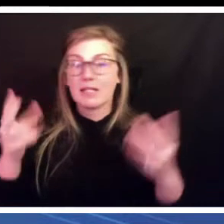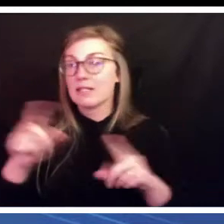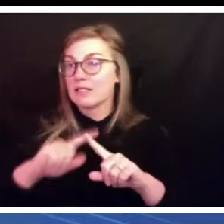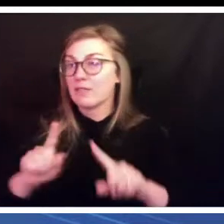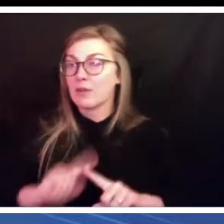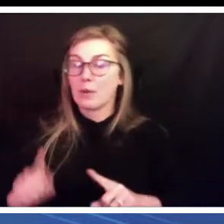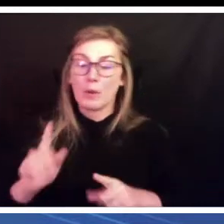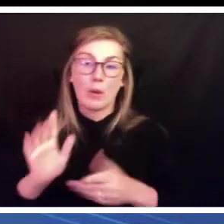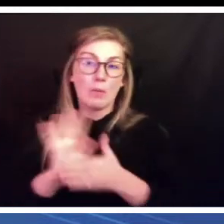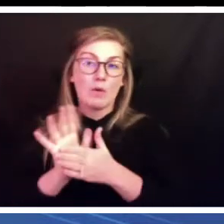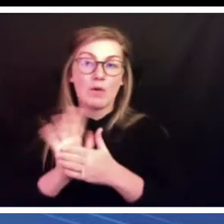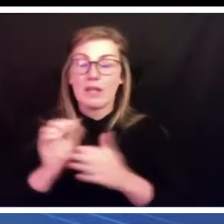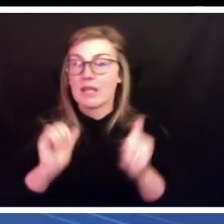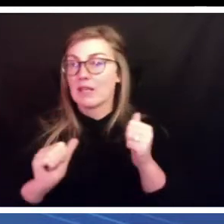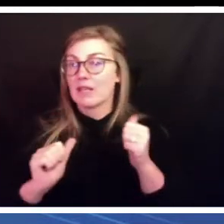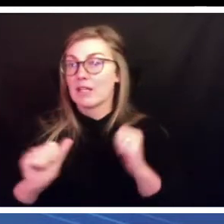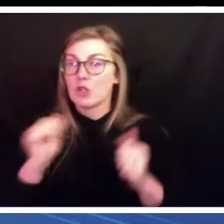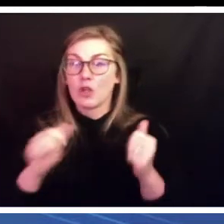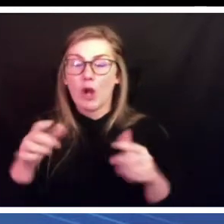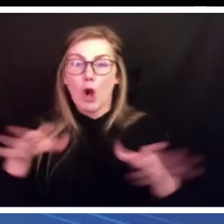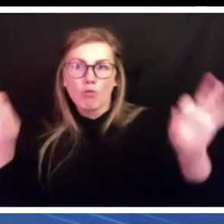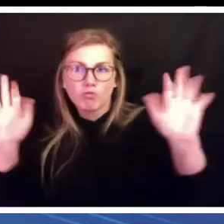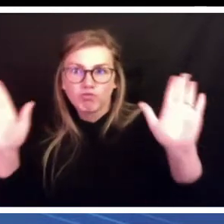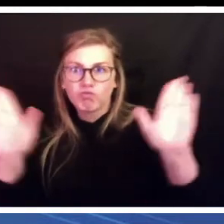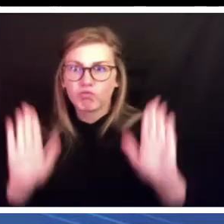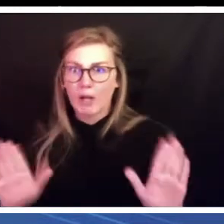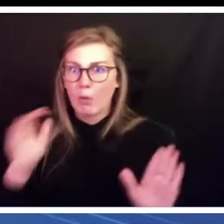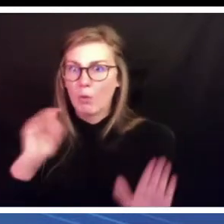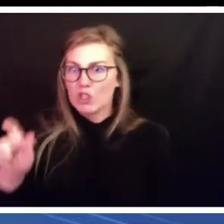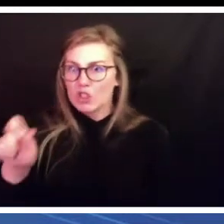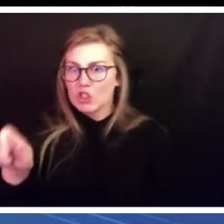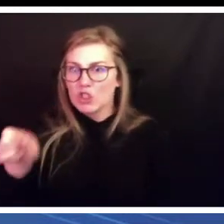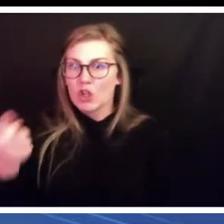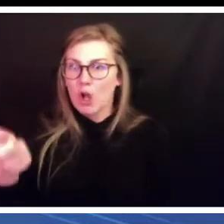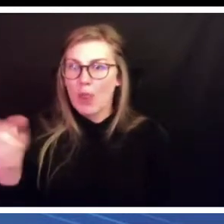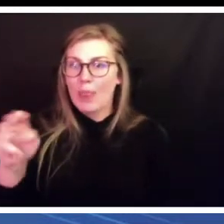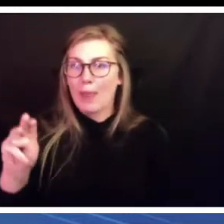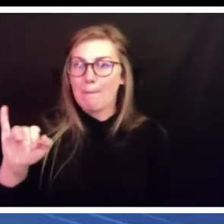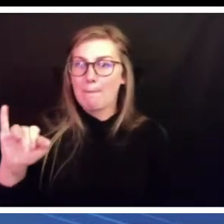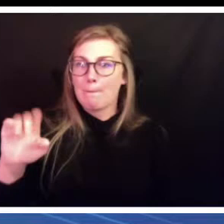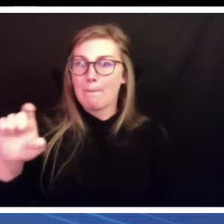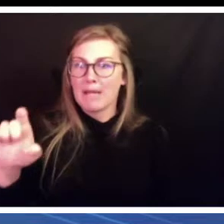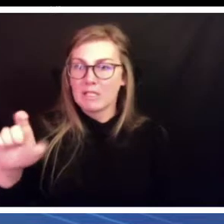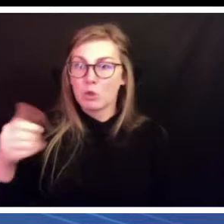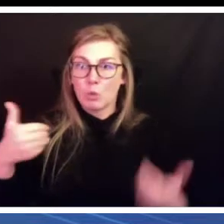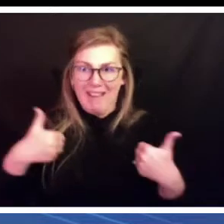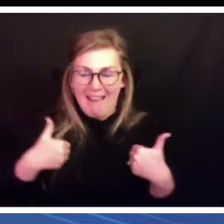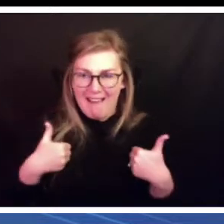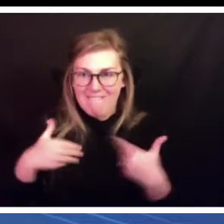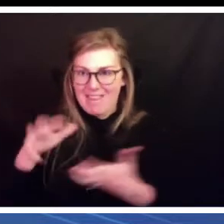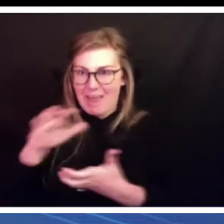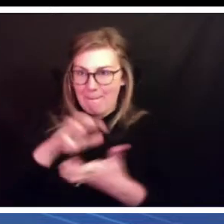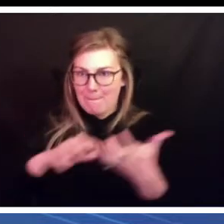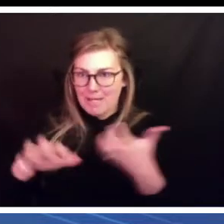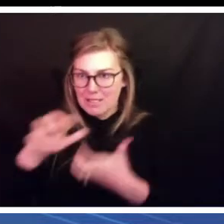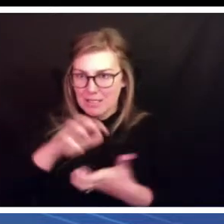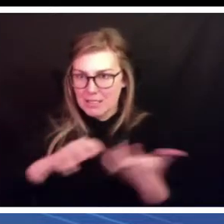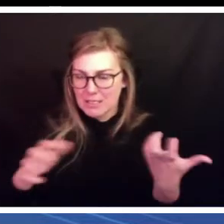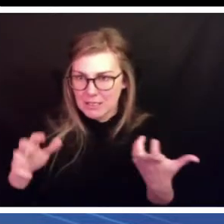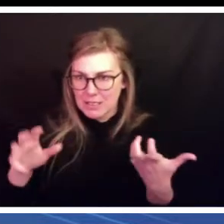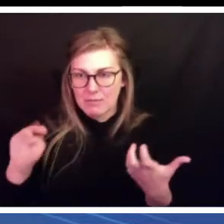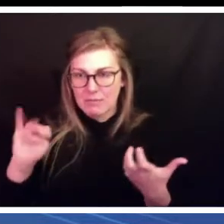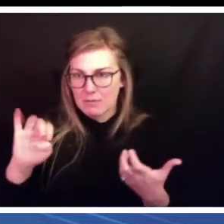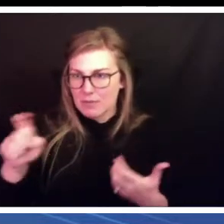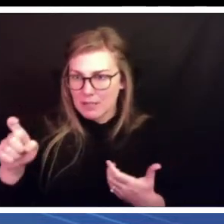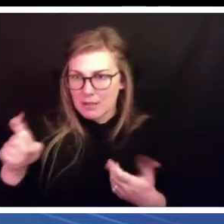terrific. I'm going to turn on the mix because they have the mix. We gave them the mix. Can't do it because their technology